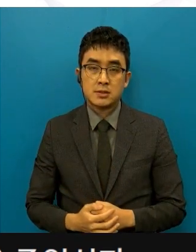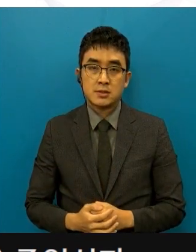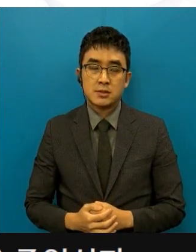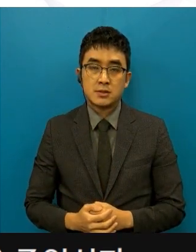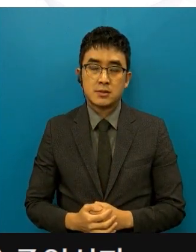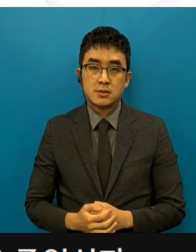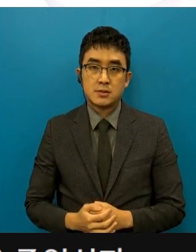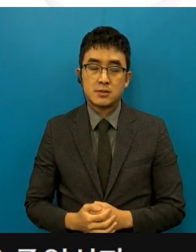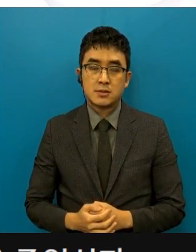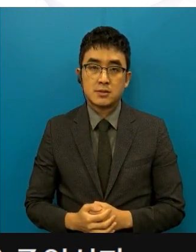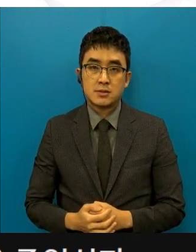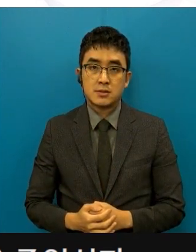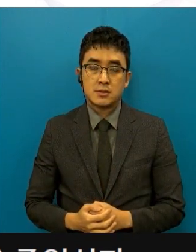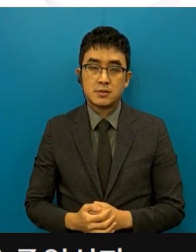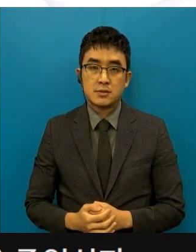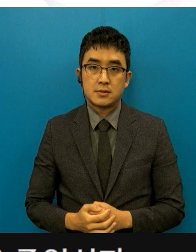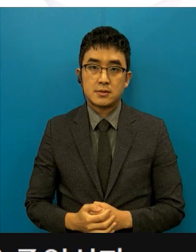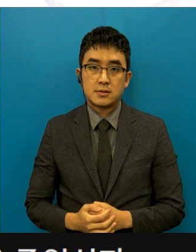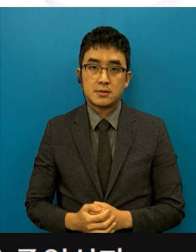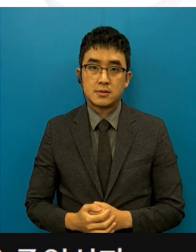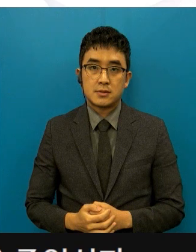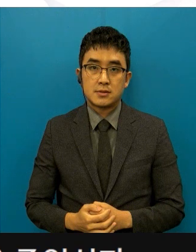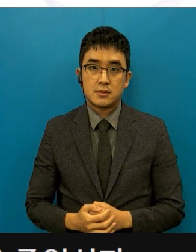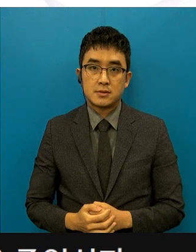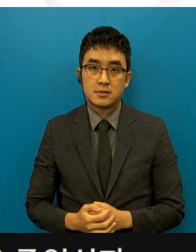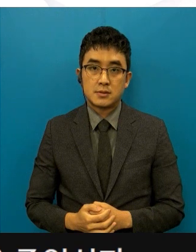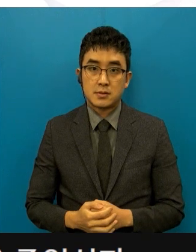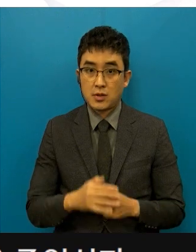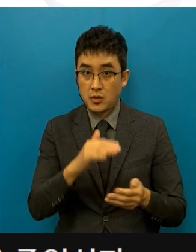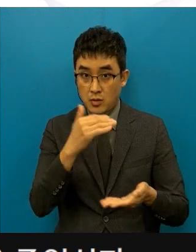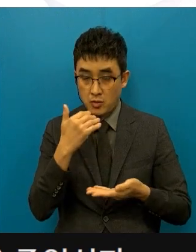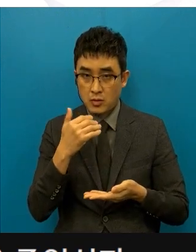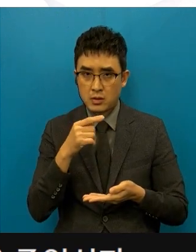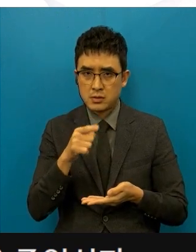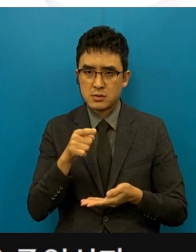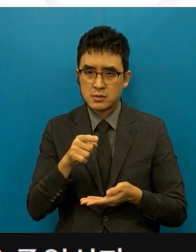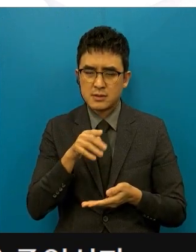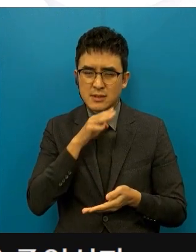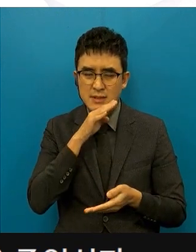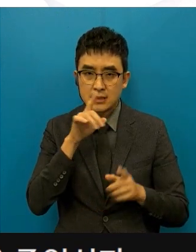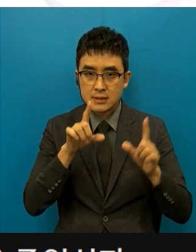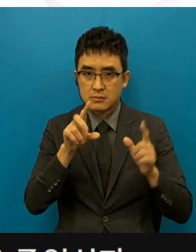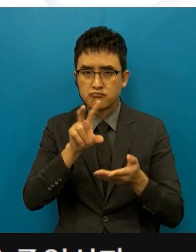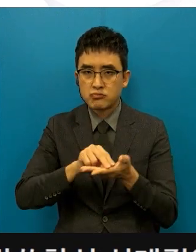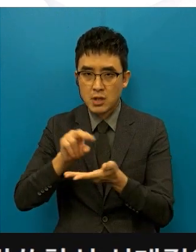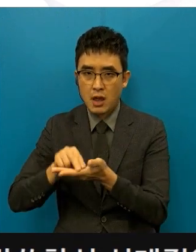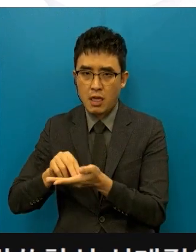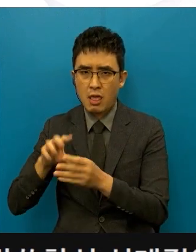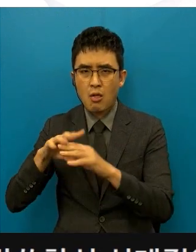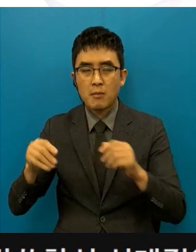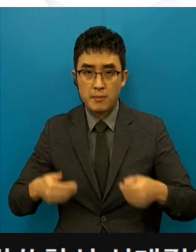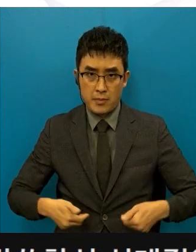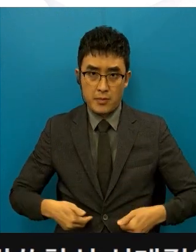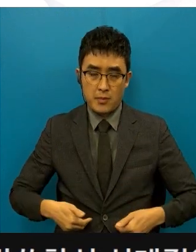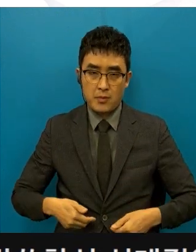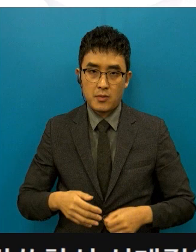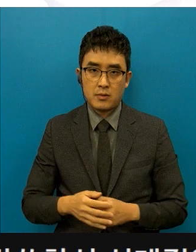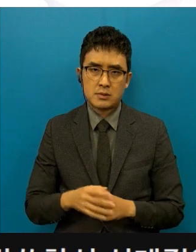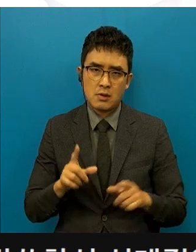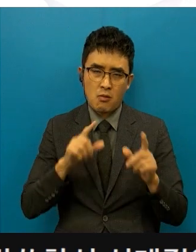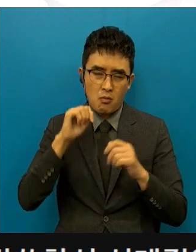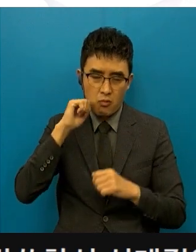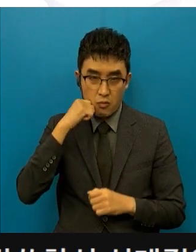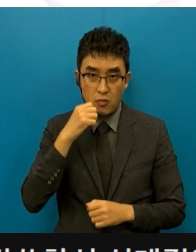problem what you mentioned, that poor old people are likely to die. That kind of situation have to